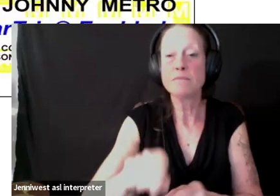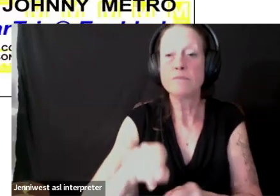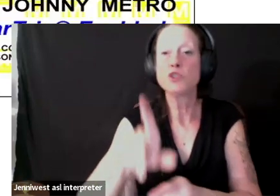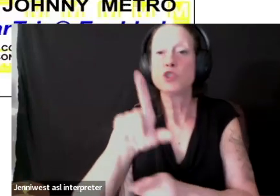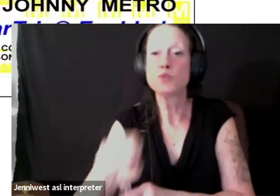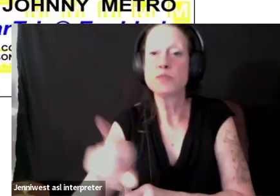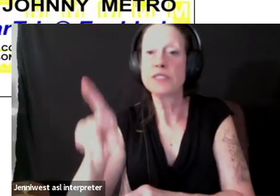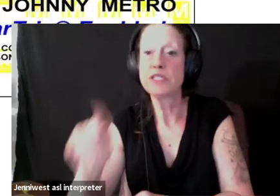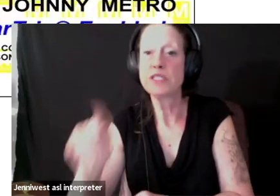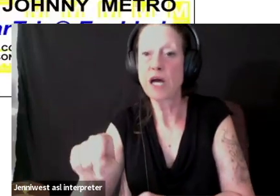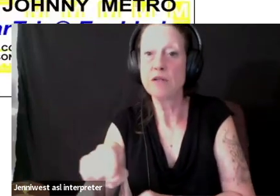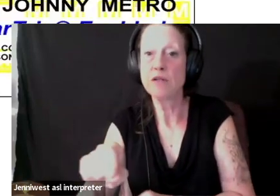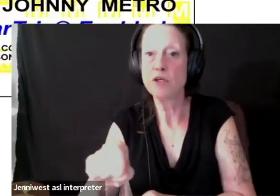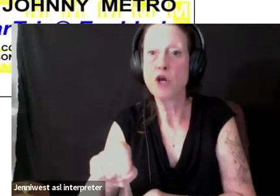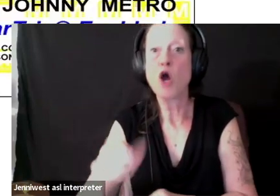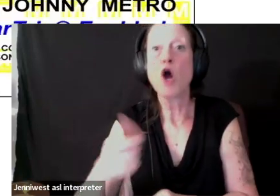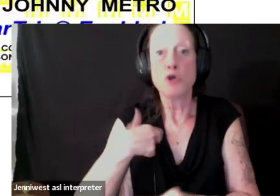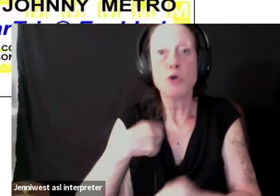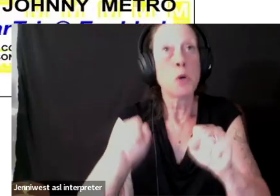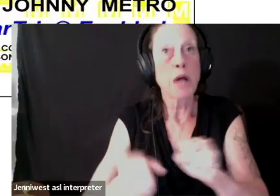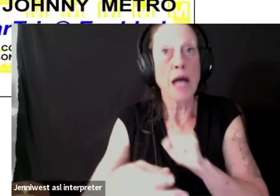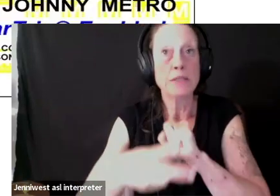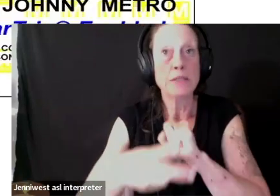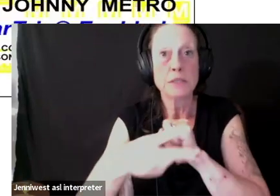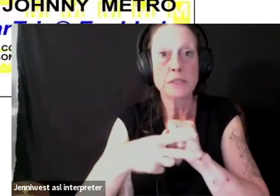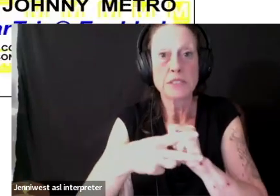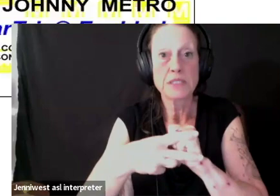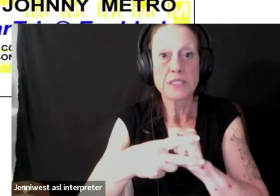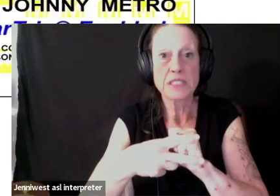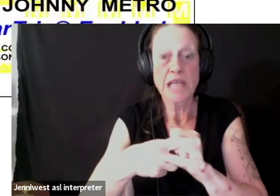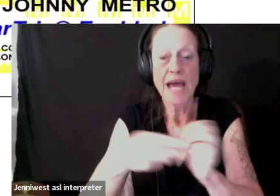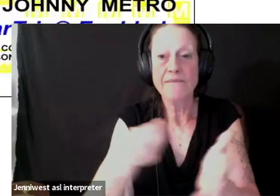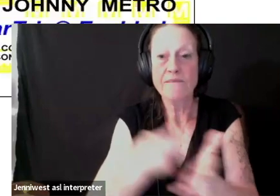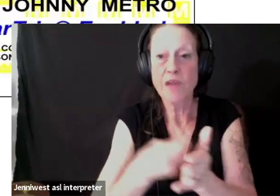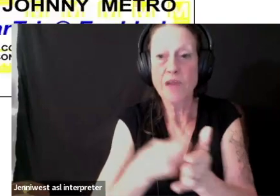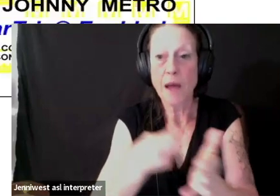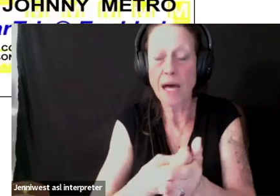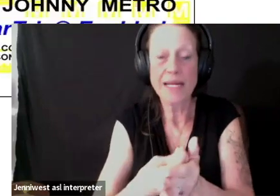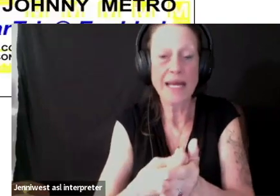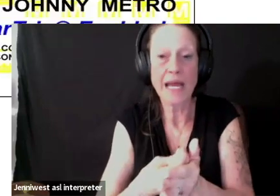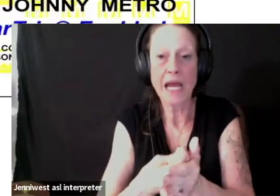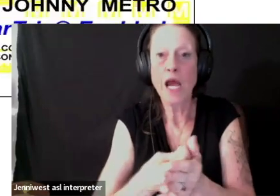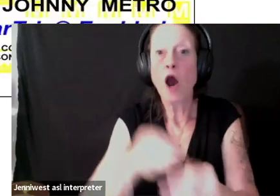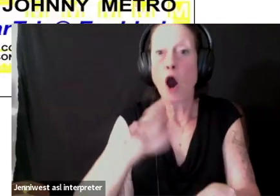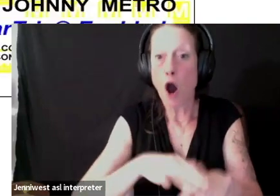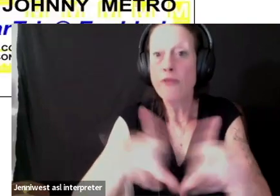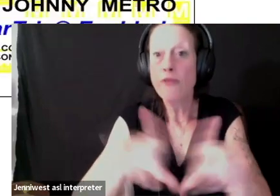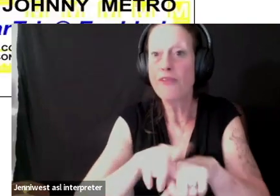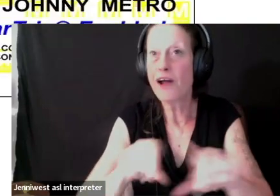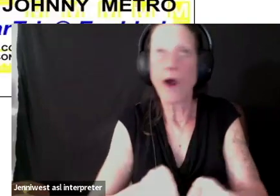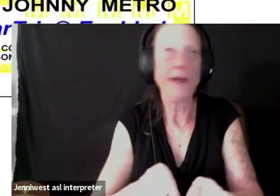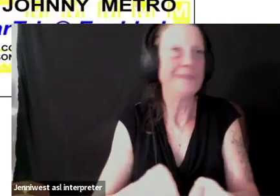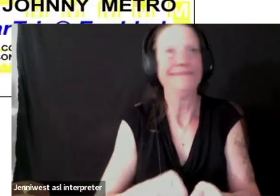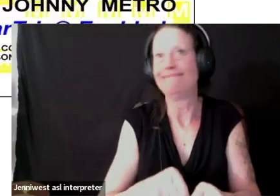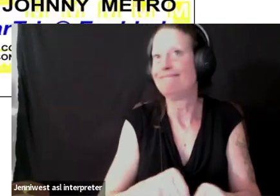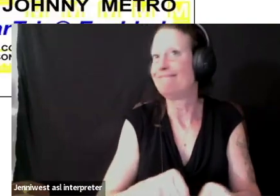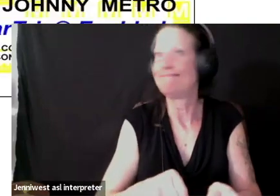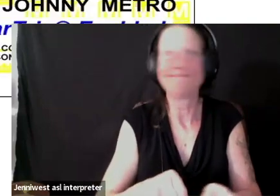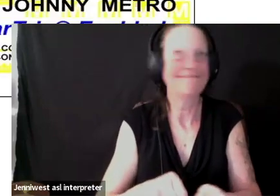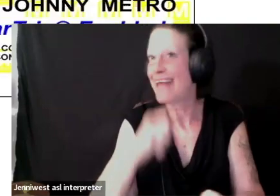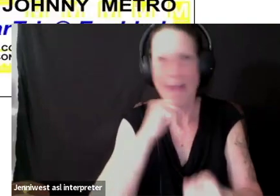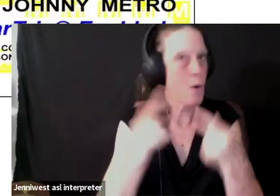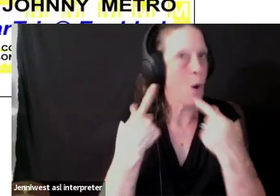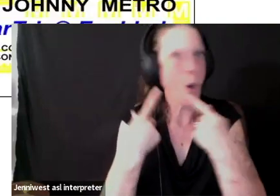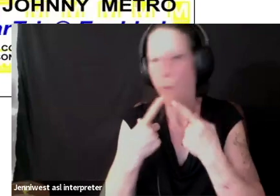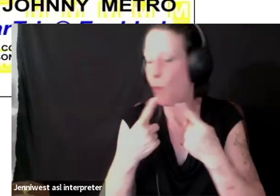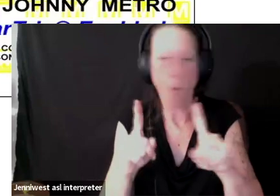these cards are good for 5 years. One thing about these cards, and even the Metro Access cards, when